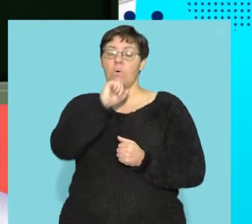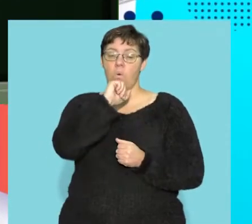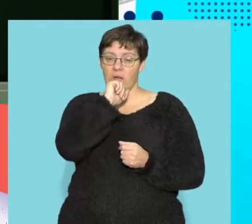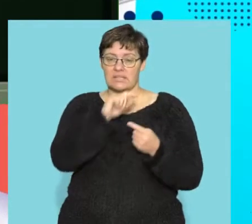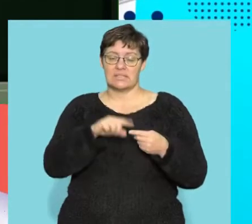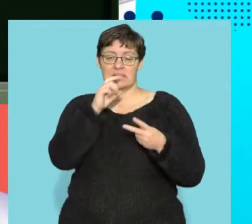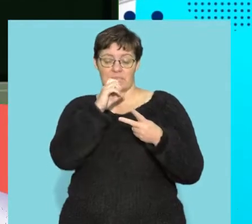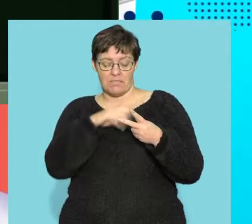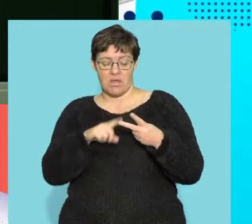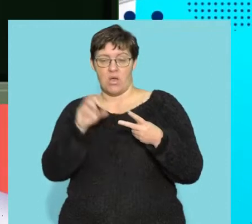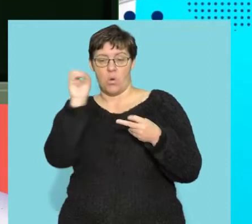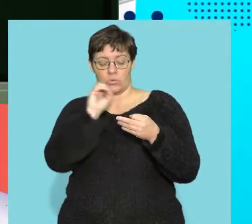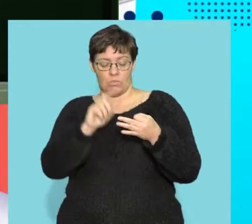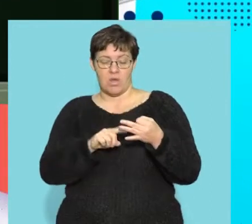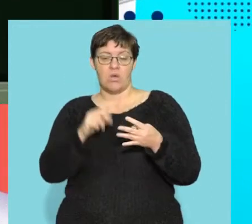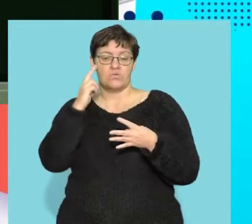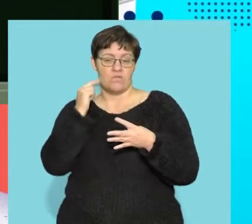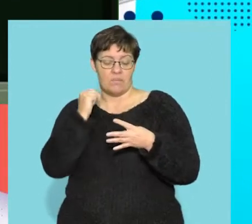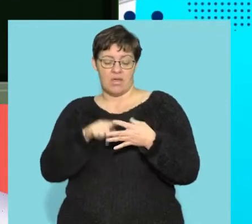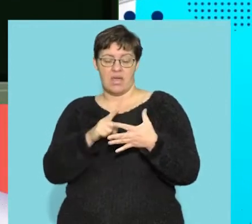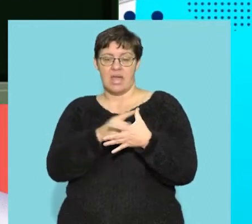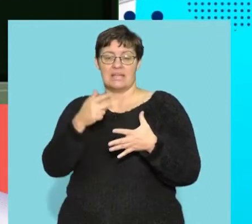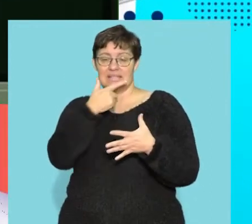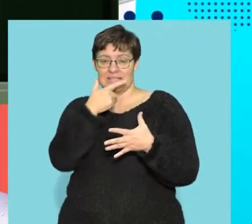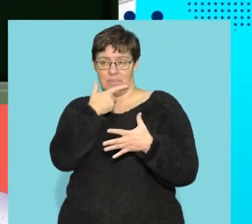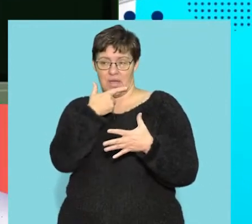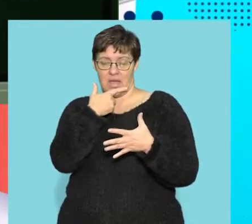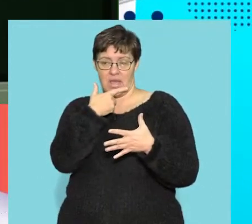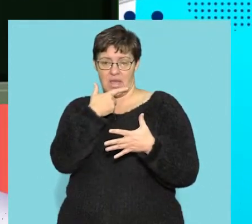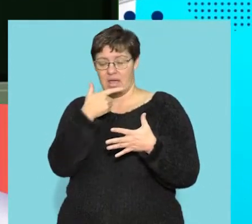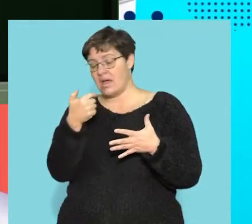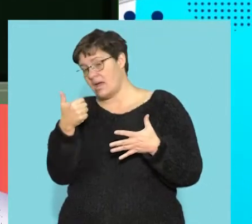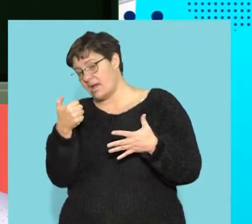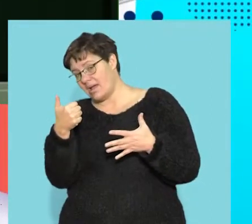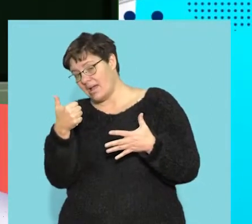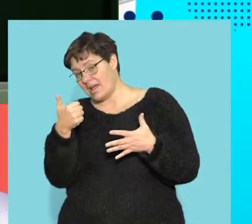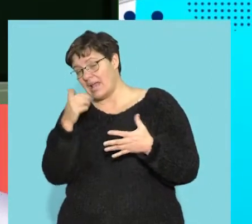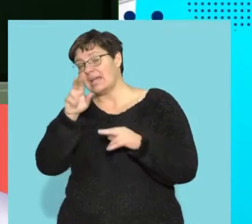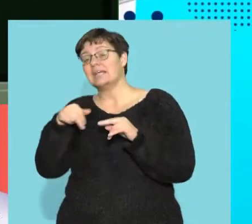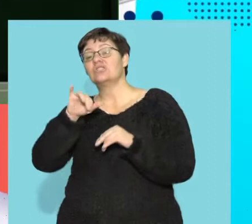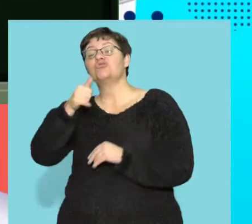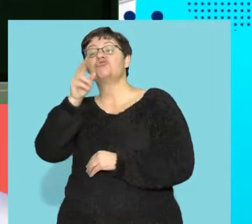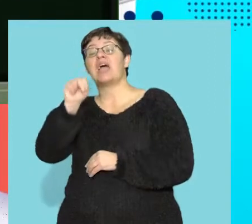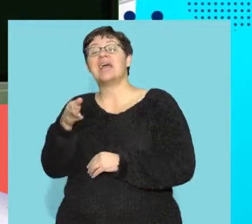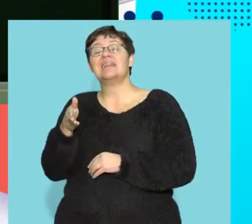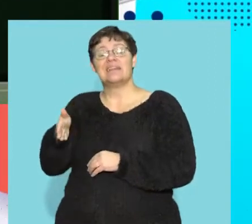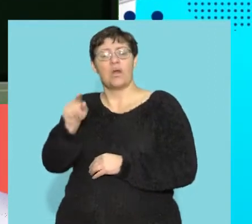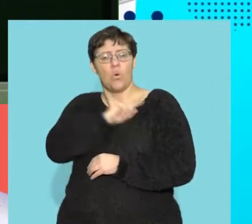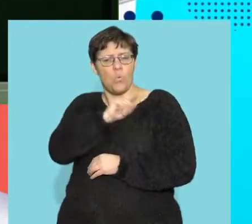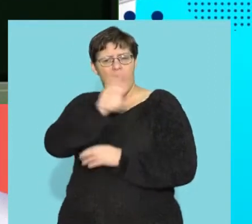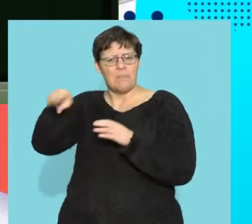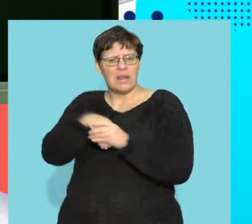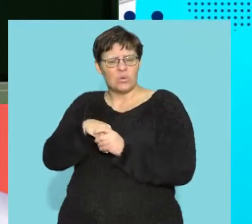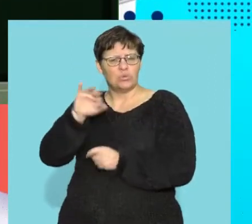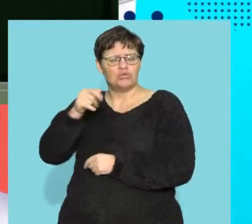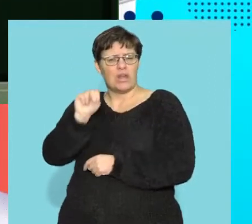August, September, October, November, December, and January. Why am I including